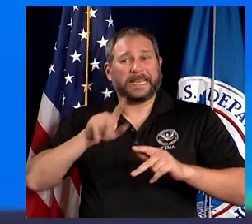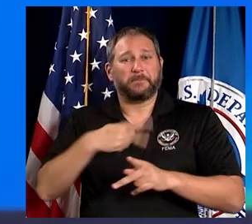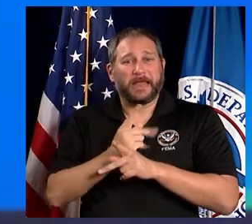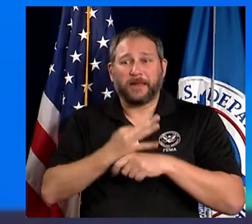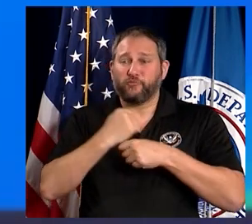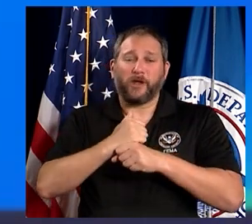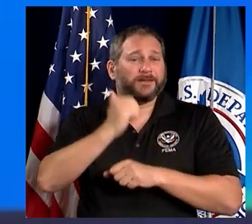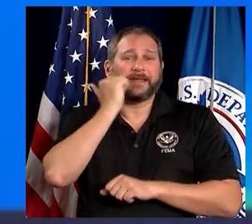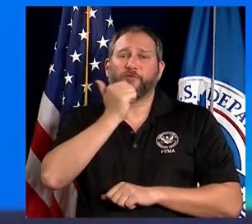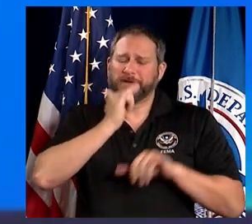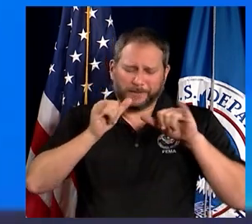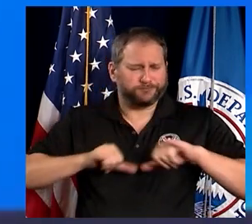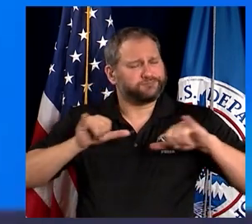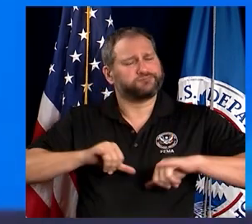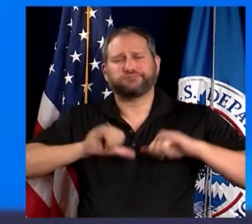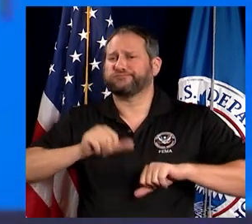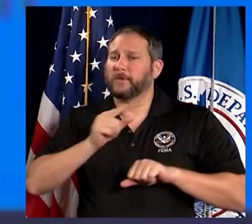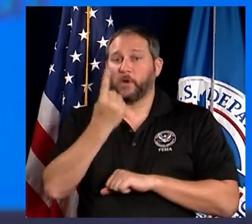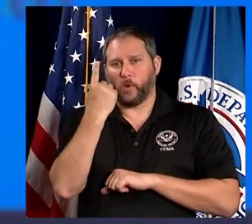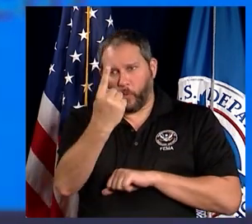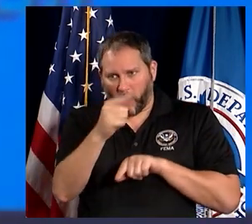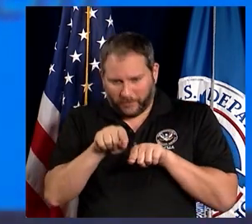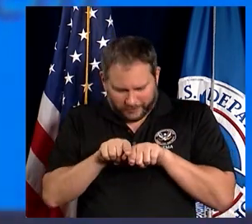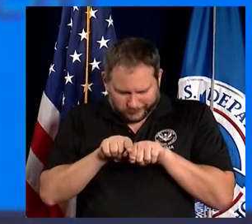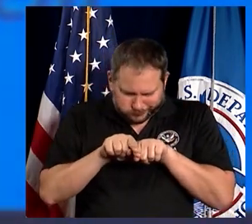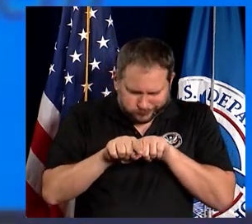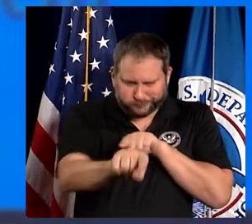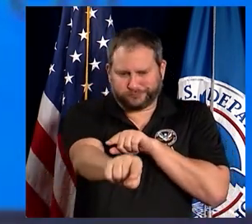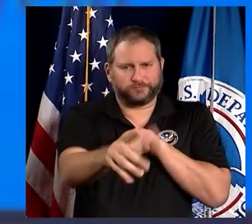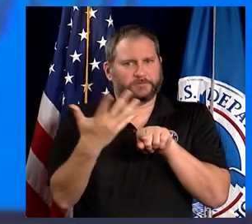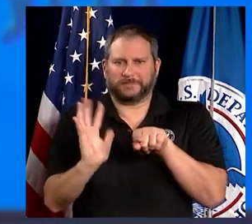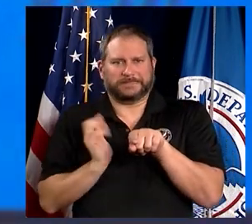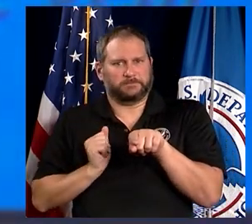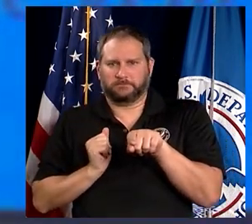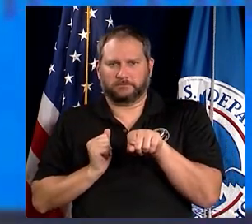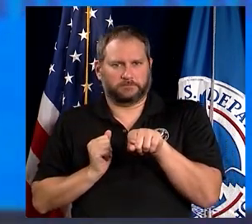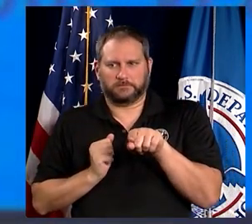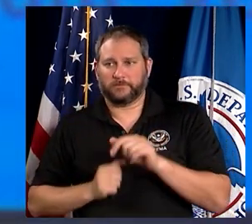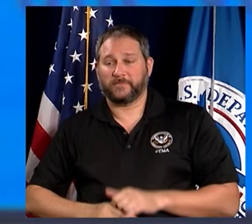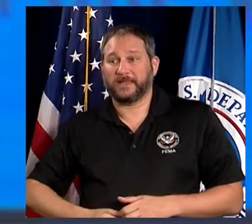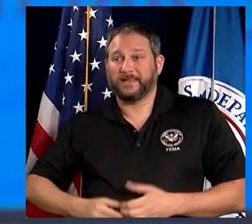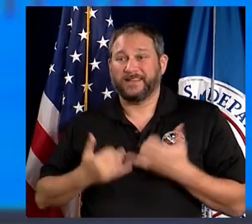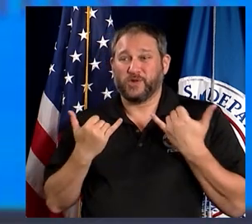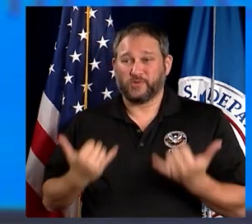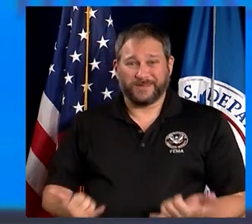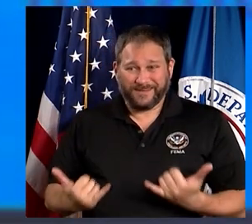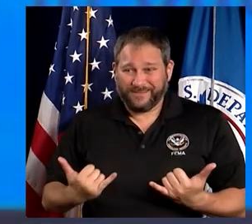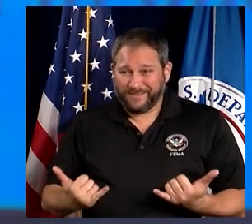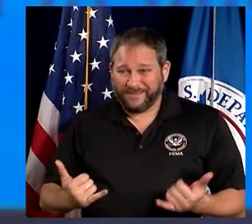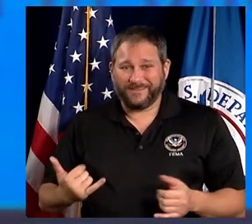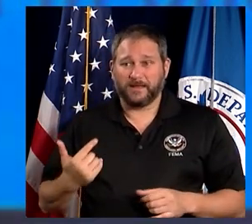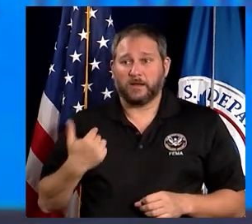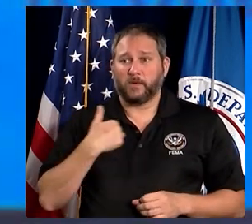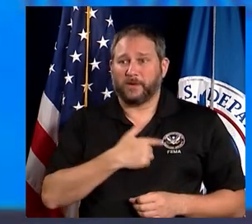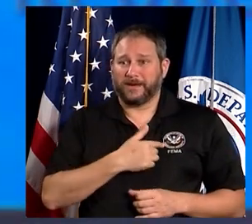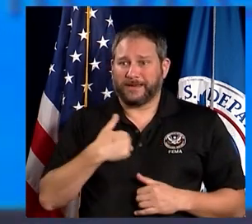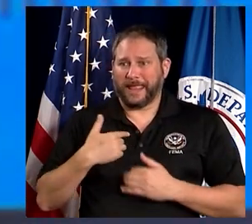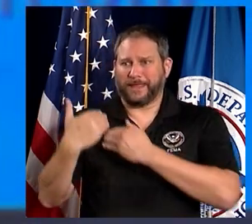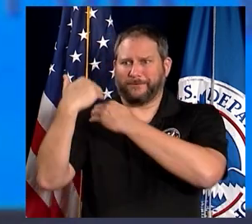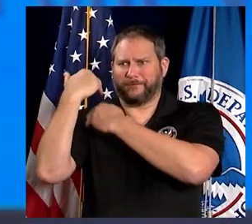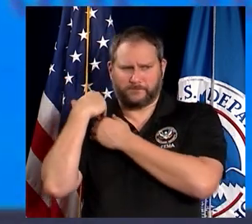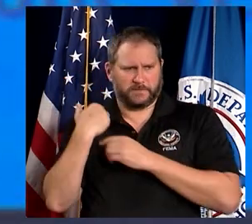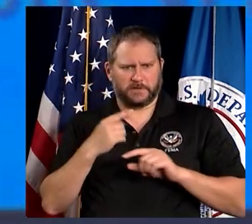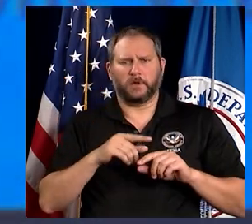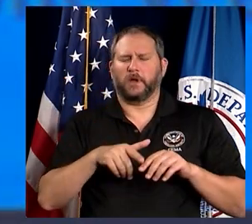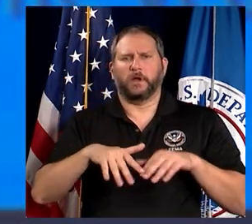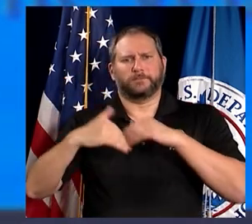day, and it heading in one direction. Today, we are taxing this system because we're moving